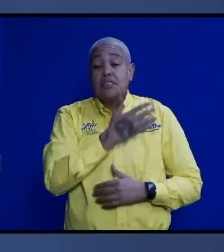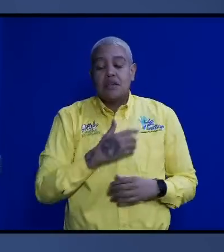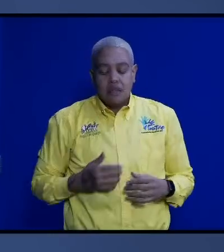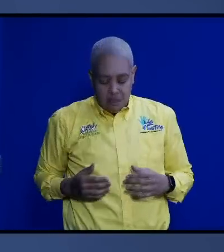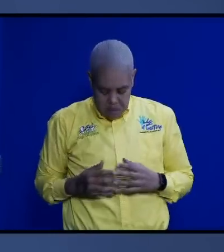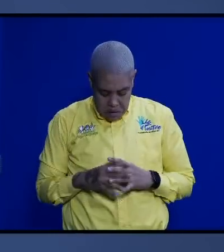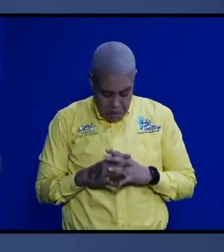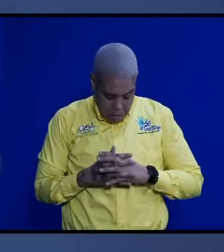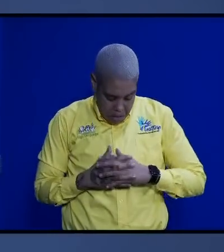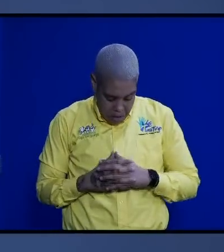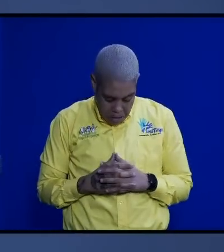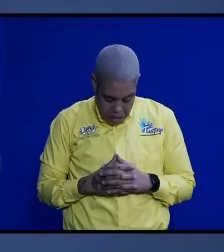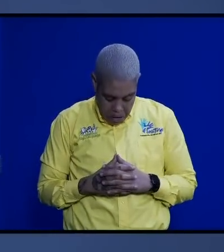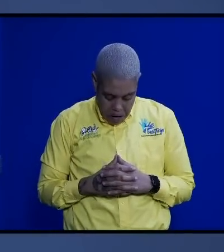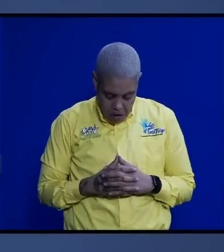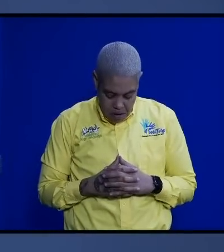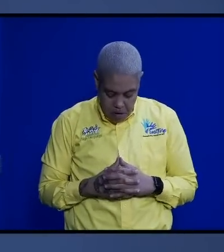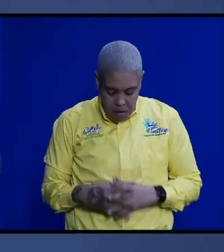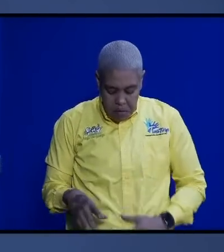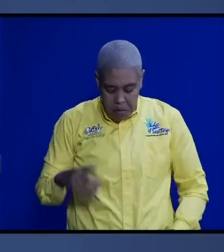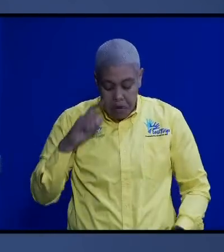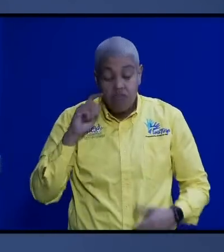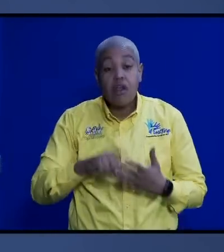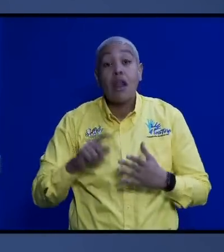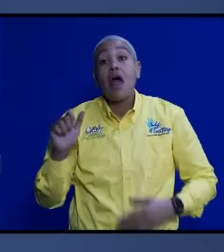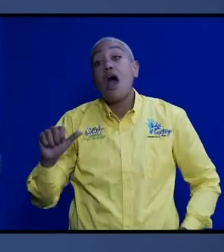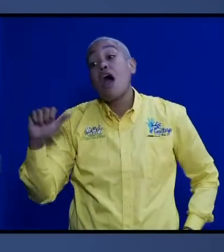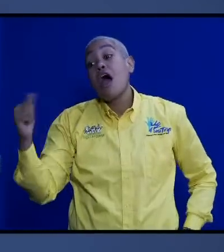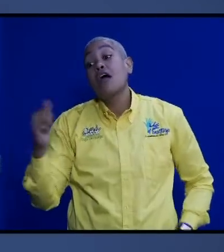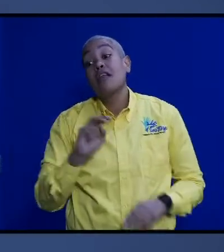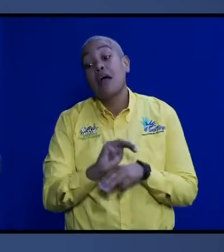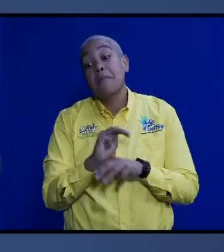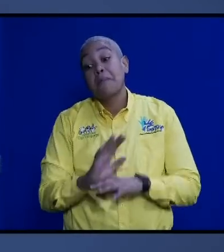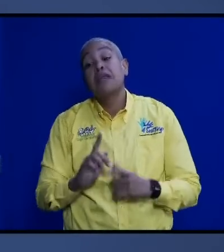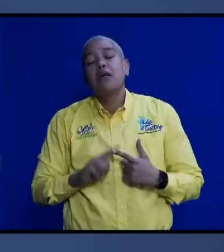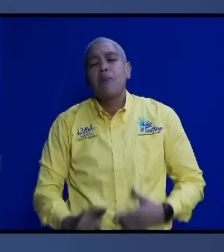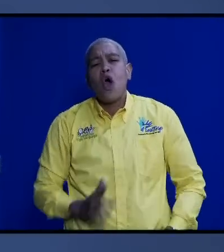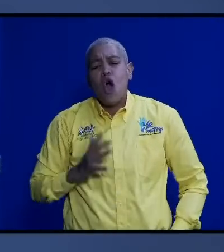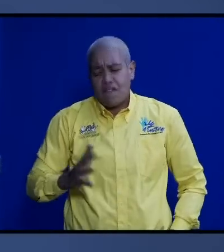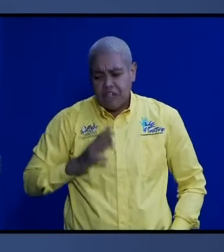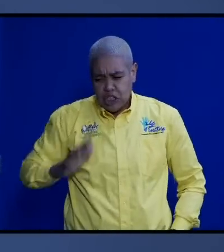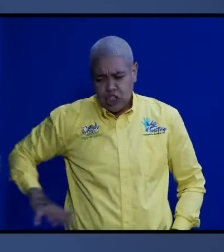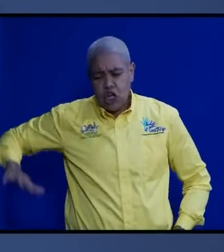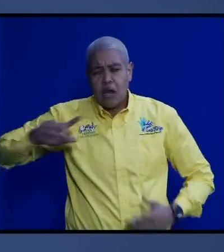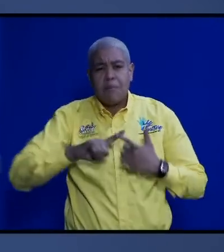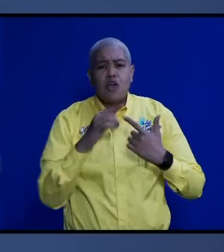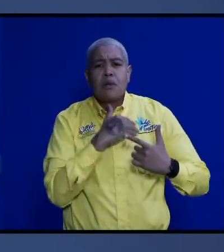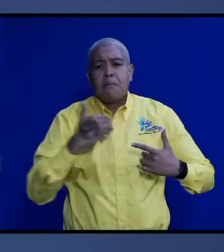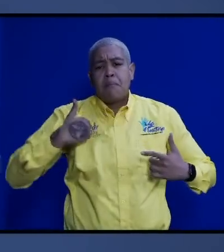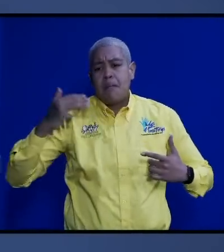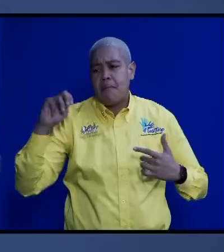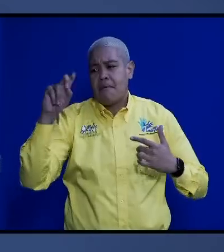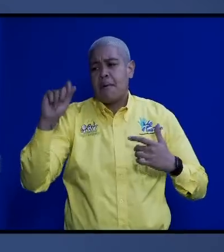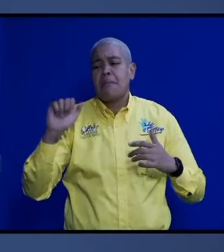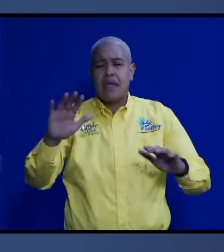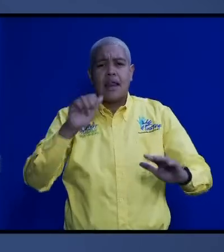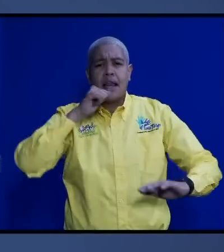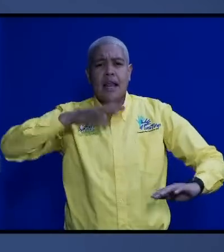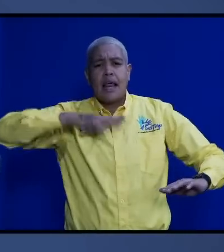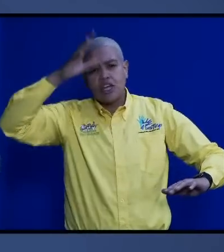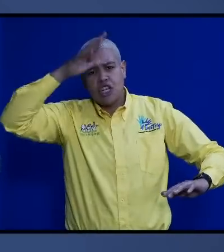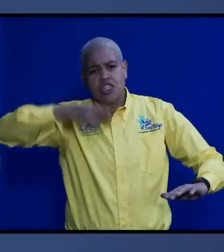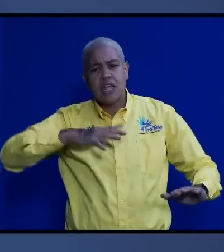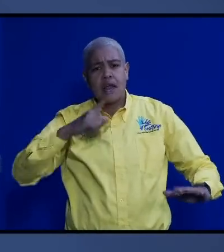And we just recognize other ministers and officials and also members of the media. Ladies and